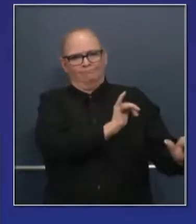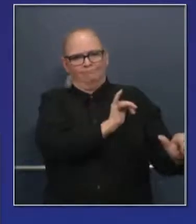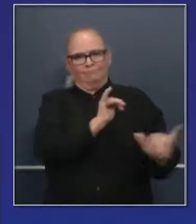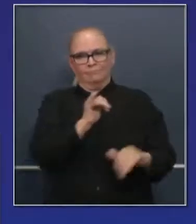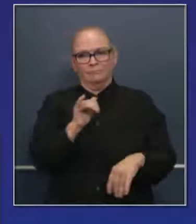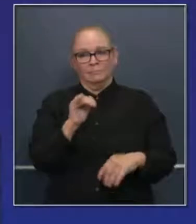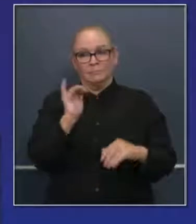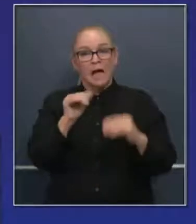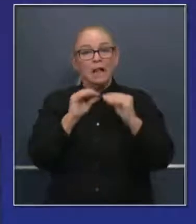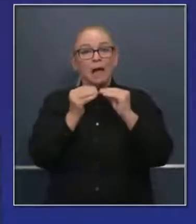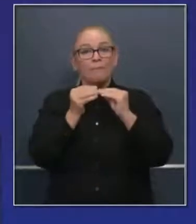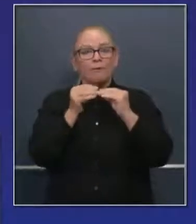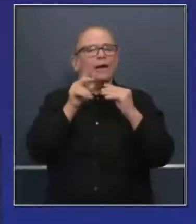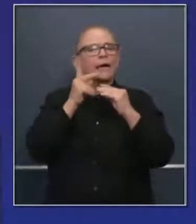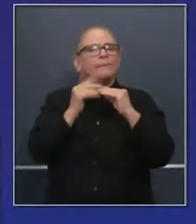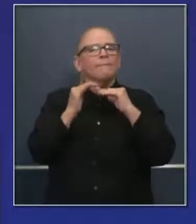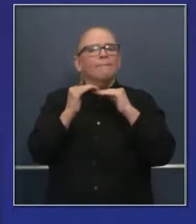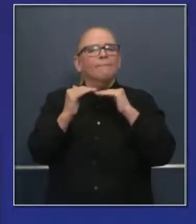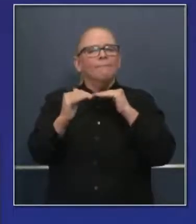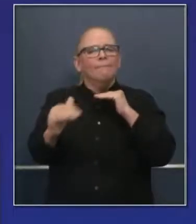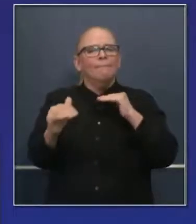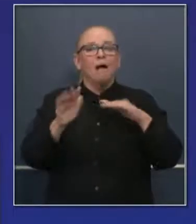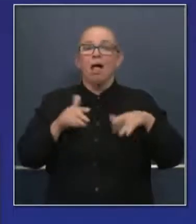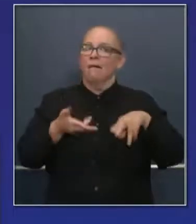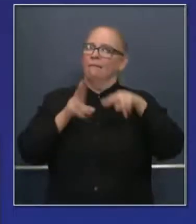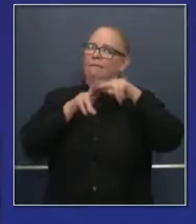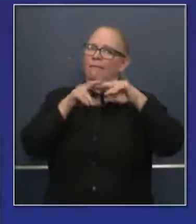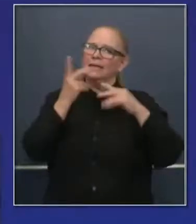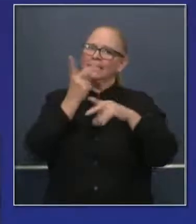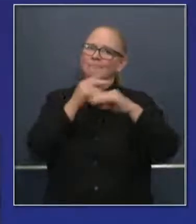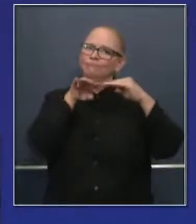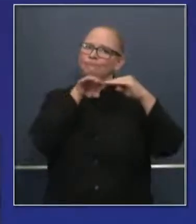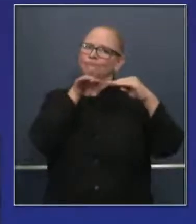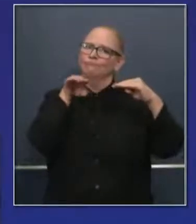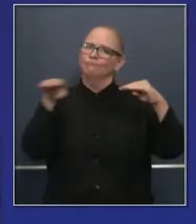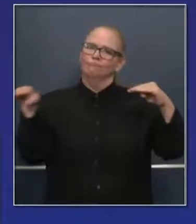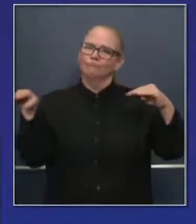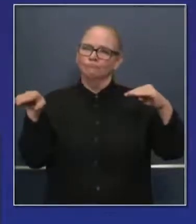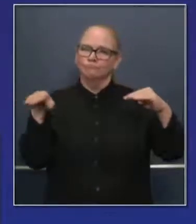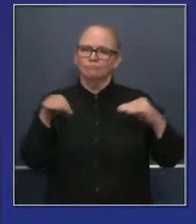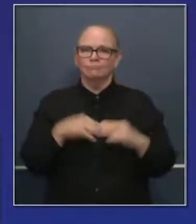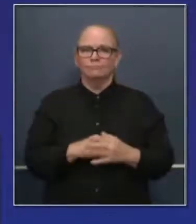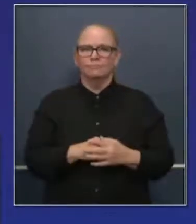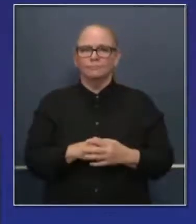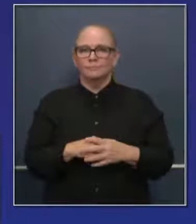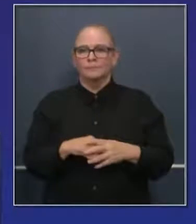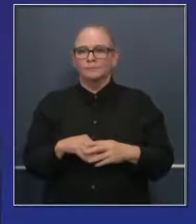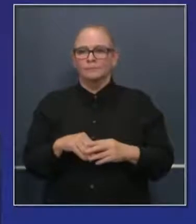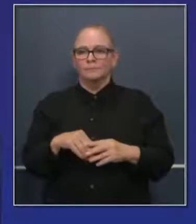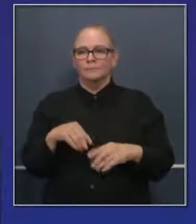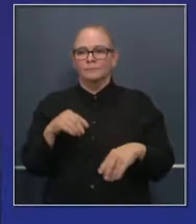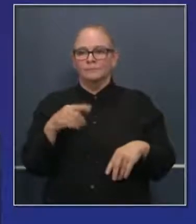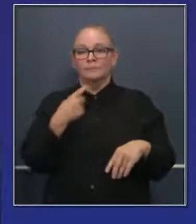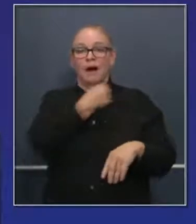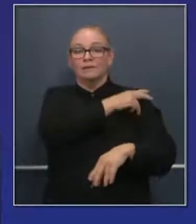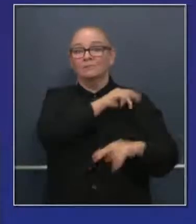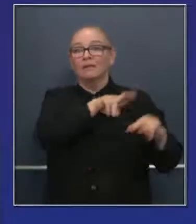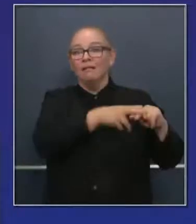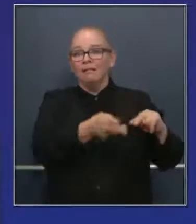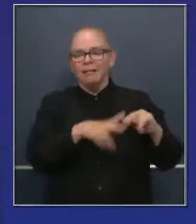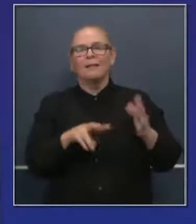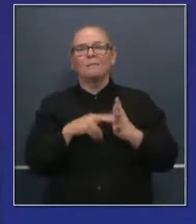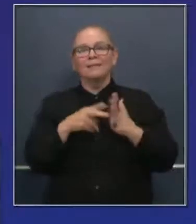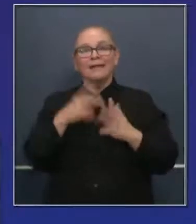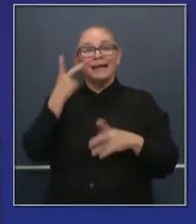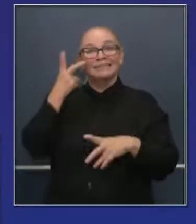increasing, as you've seen in some previous slides. Hospitalizations go down. We encourage to see ICU